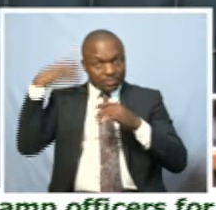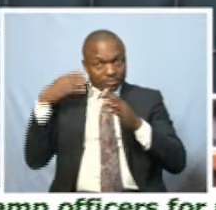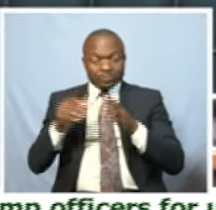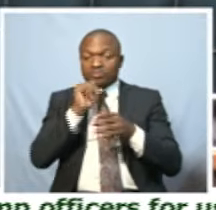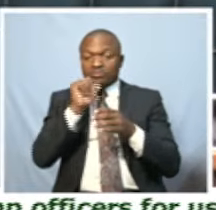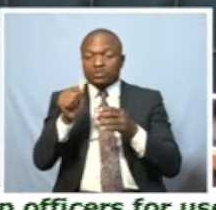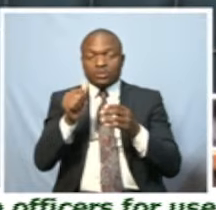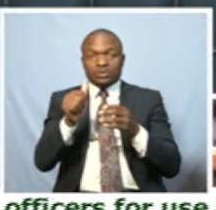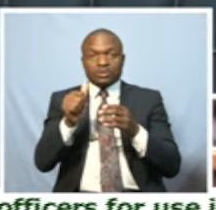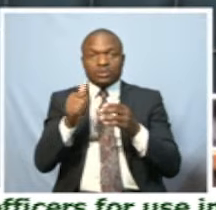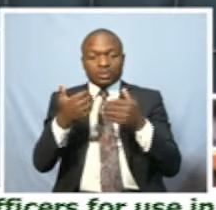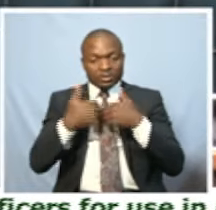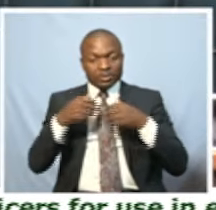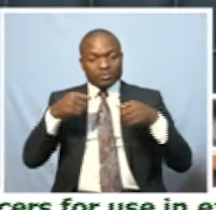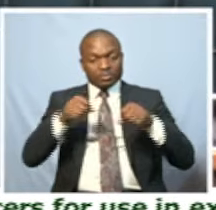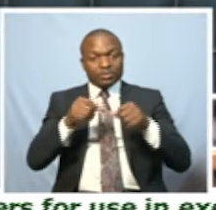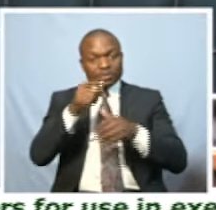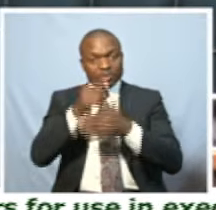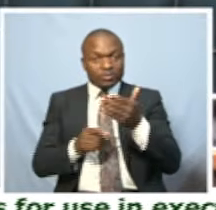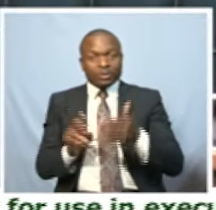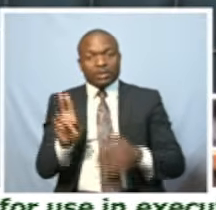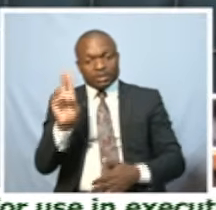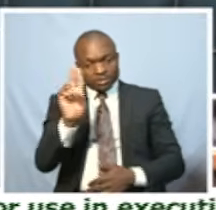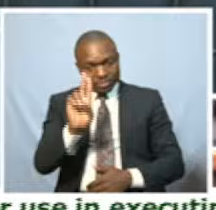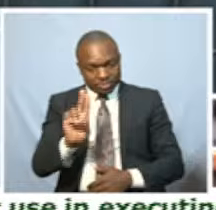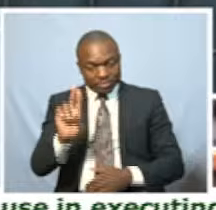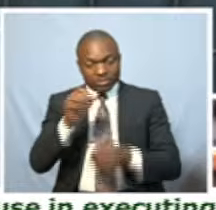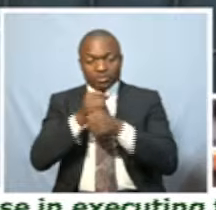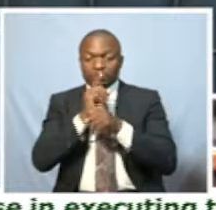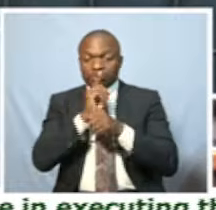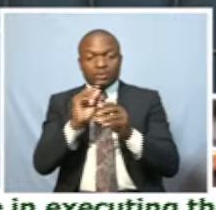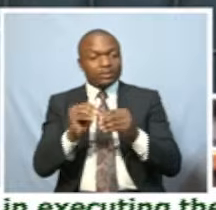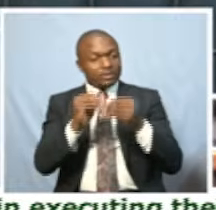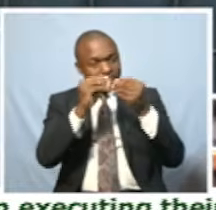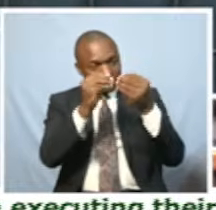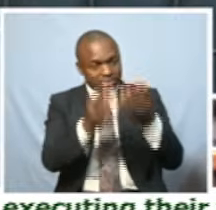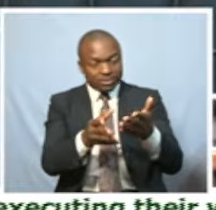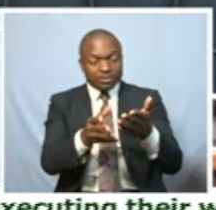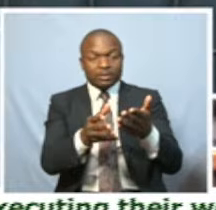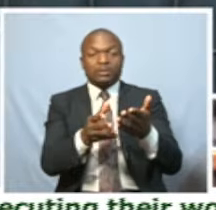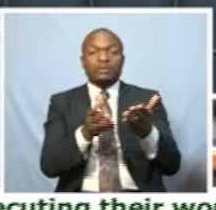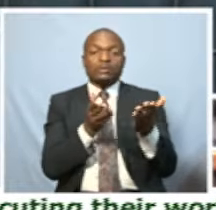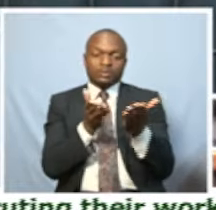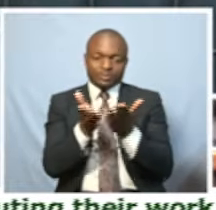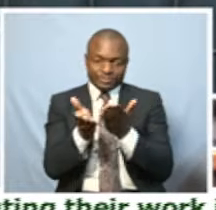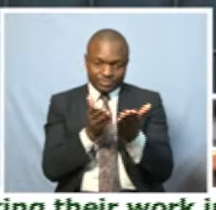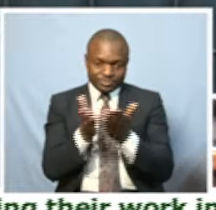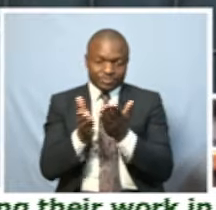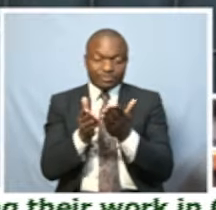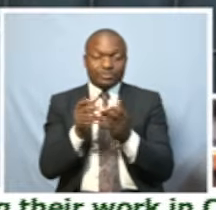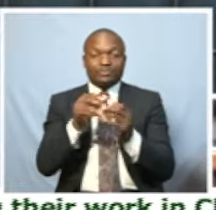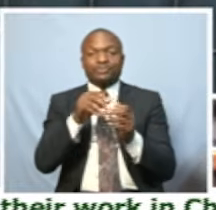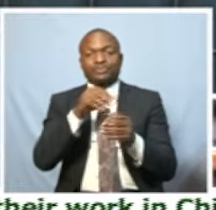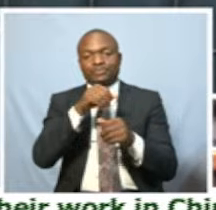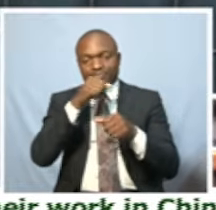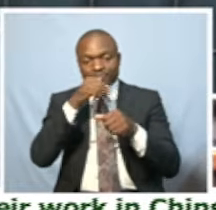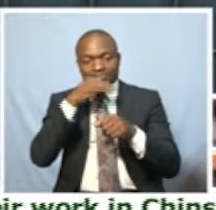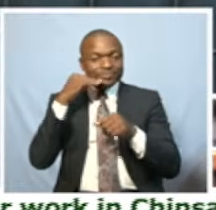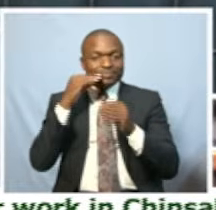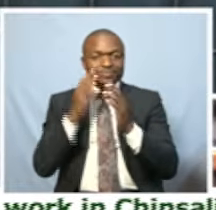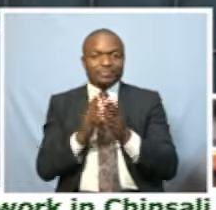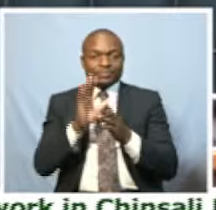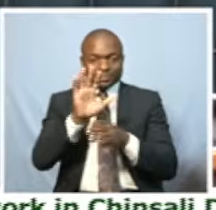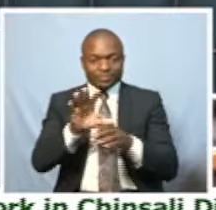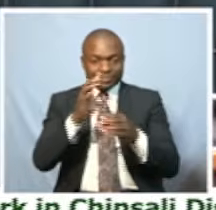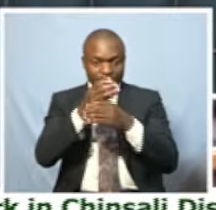What are they currently using to ensure that they provide extension services to our farmers